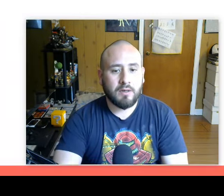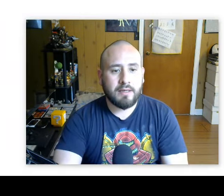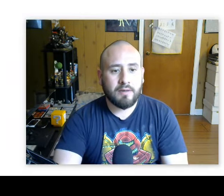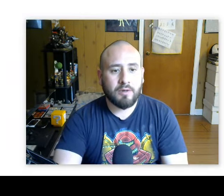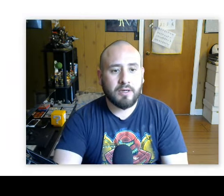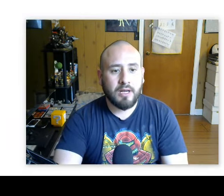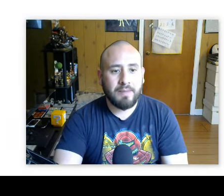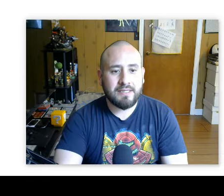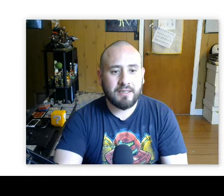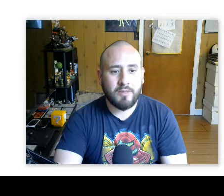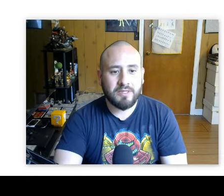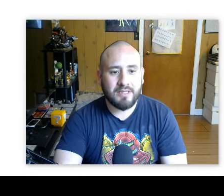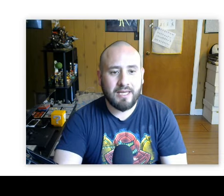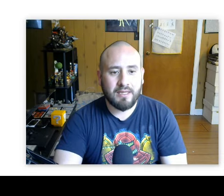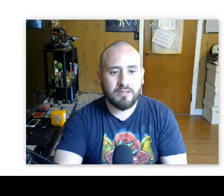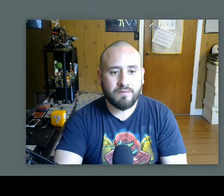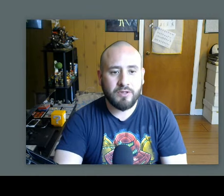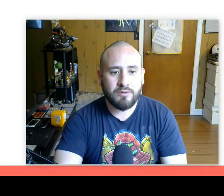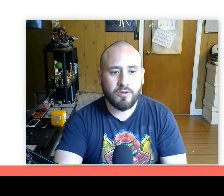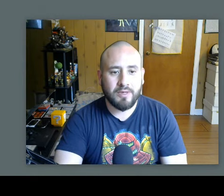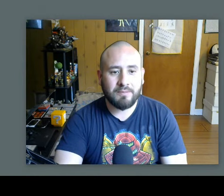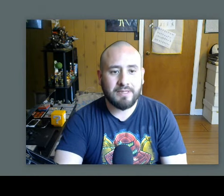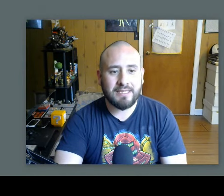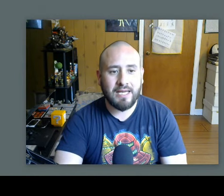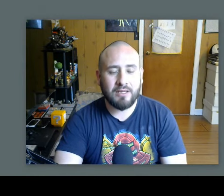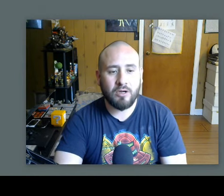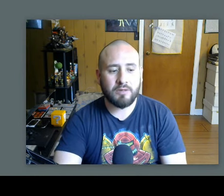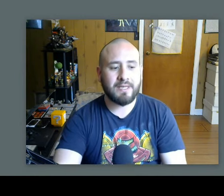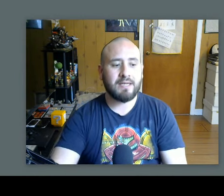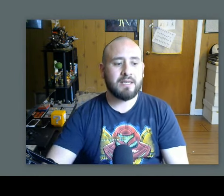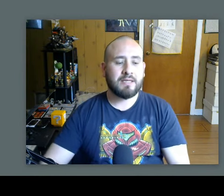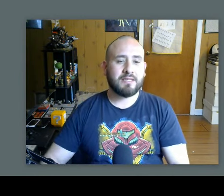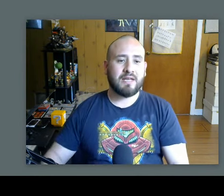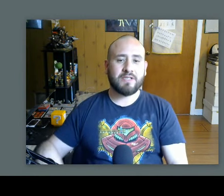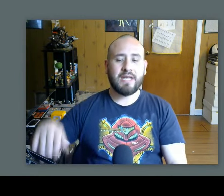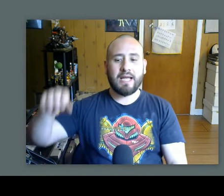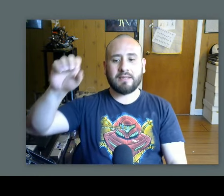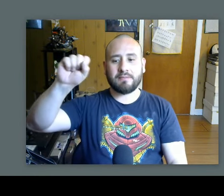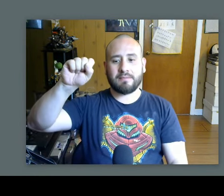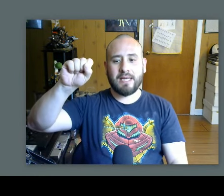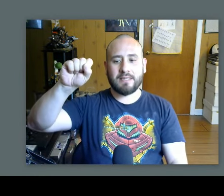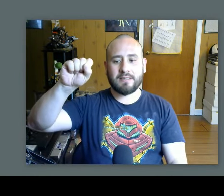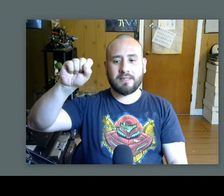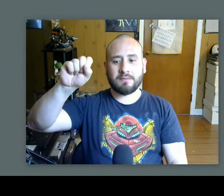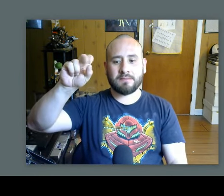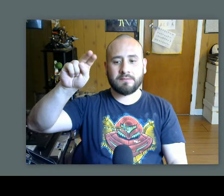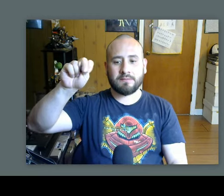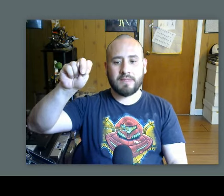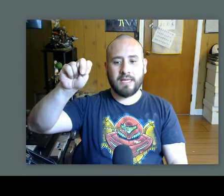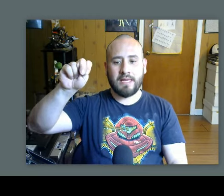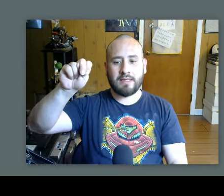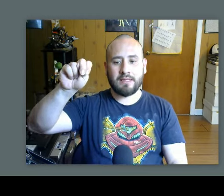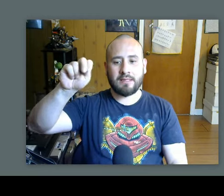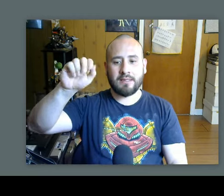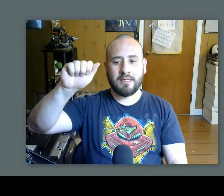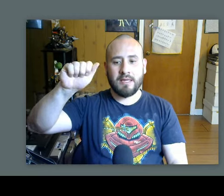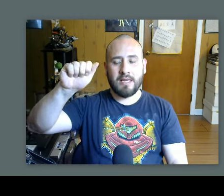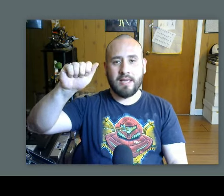All right, we're basically almost at the end. Let's review these real quick. Please sign along with me. The sign for snack, S,